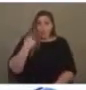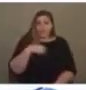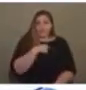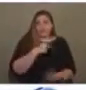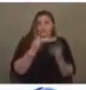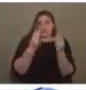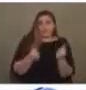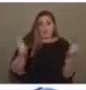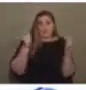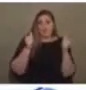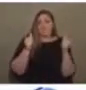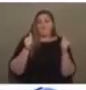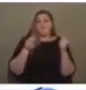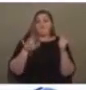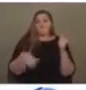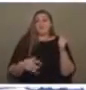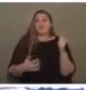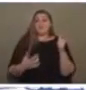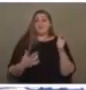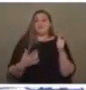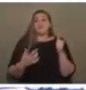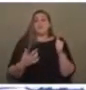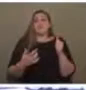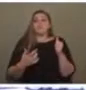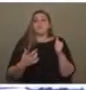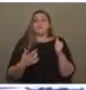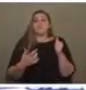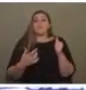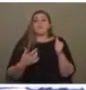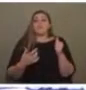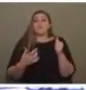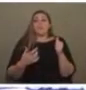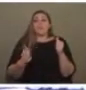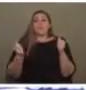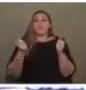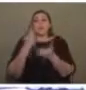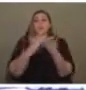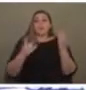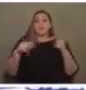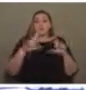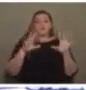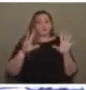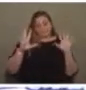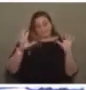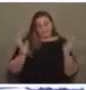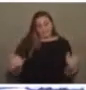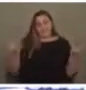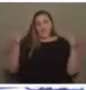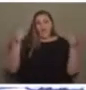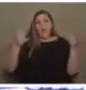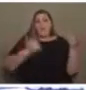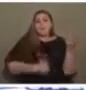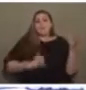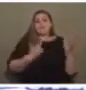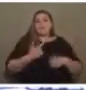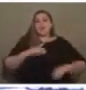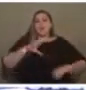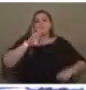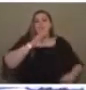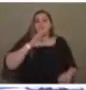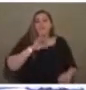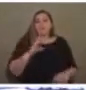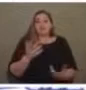this based on data, Puerto Rico not based has one on the highest relative ideology. Minimum wages in the world. Knock yourself out. I'm sorry if I sound a little